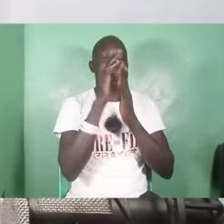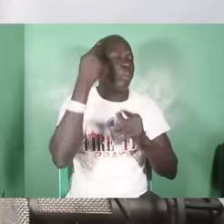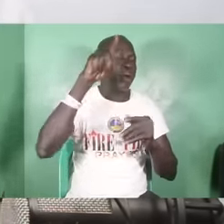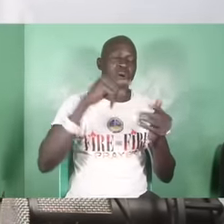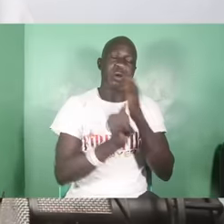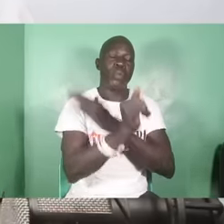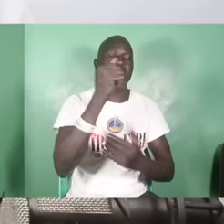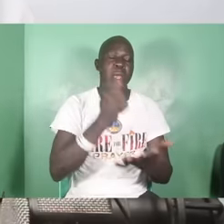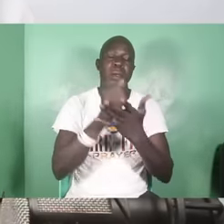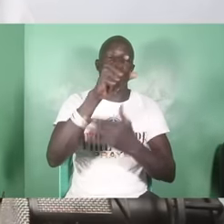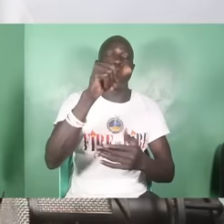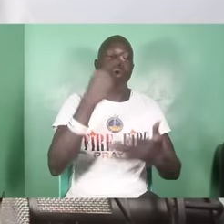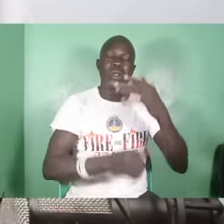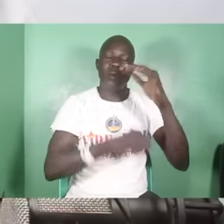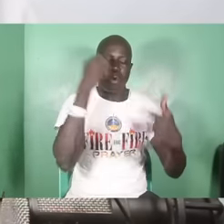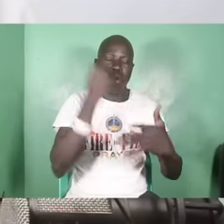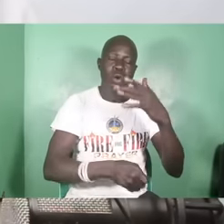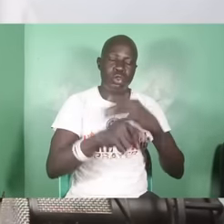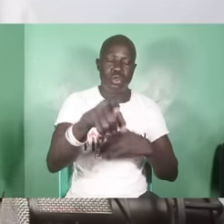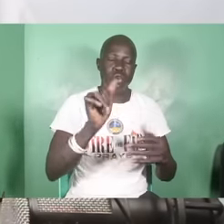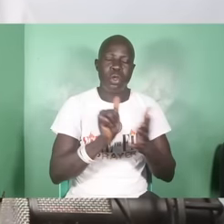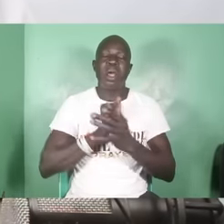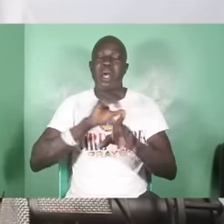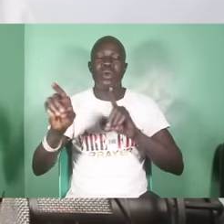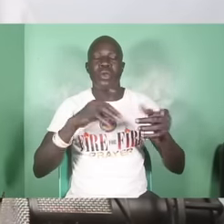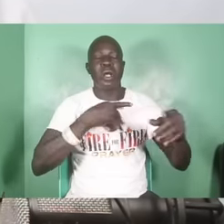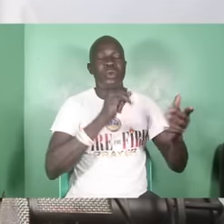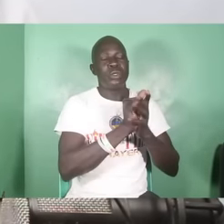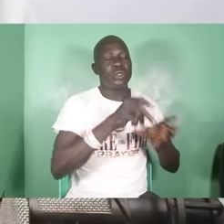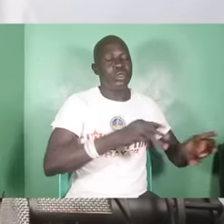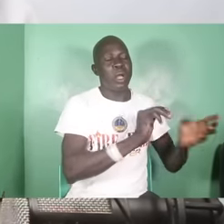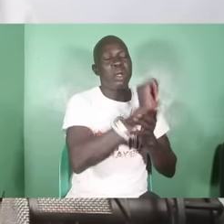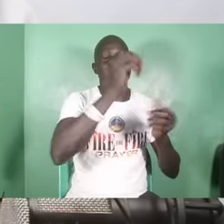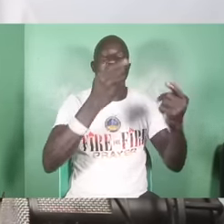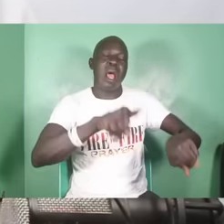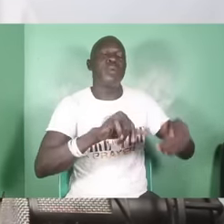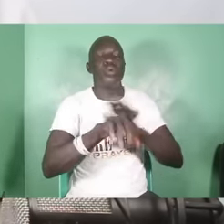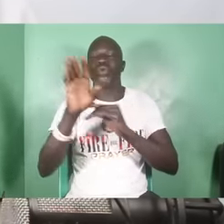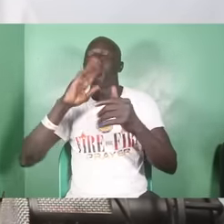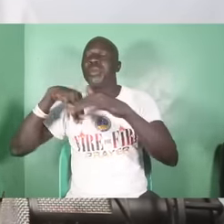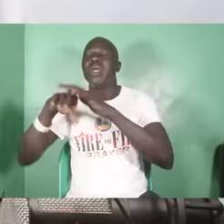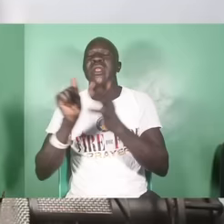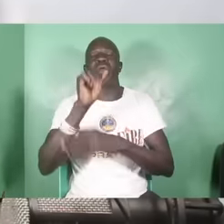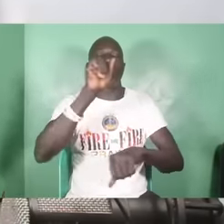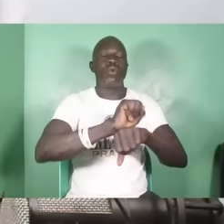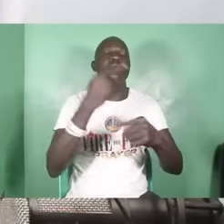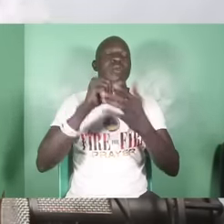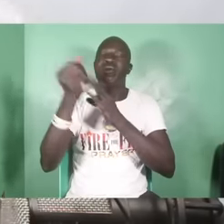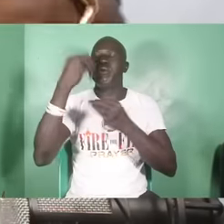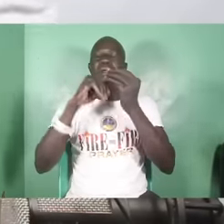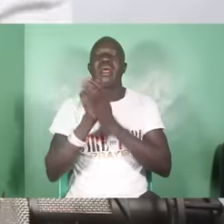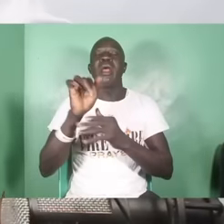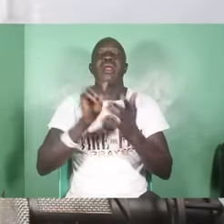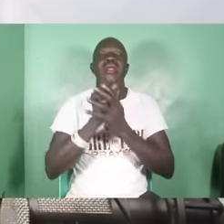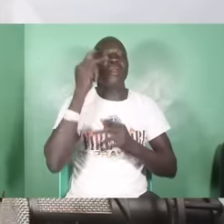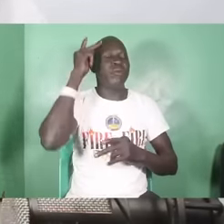lowo. Our God will help you. Enter by no jail no. But some of us say. Enter by no jail no. Let's do the way. Papa le ibotin. So that it will be the way. Oje oni se woman to see. The big of the old. Era